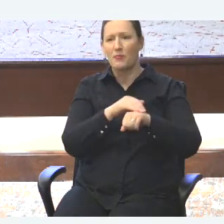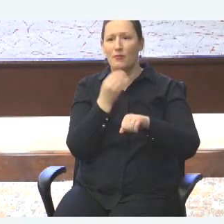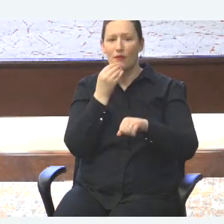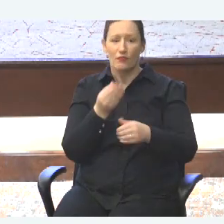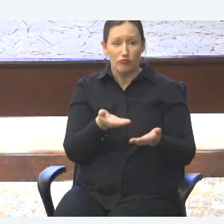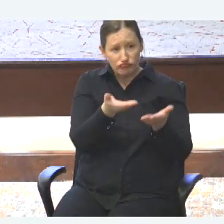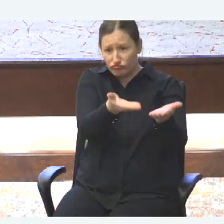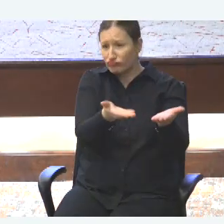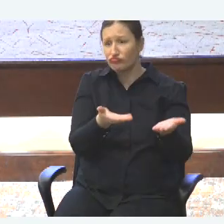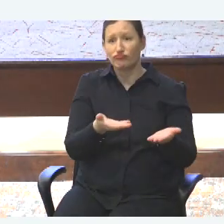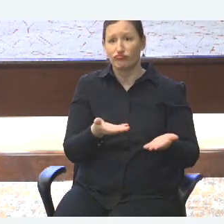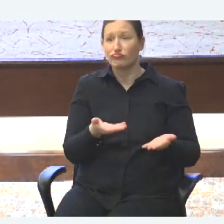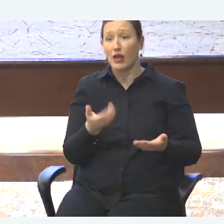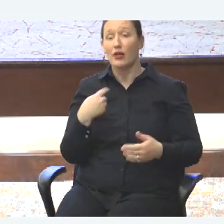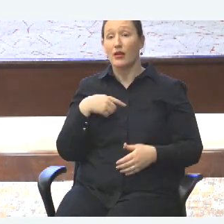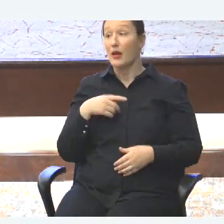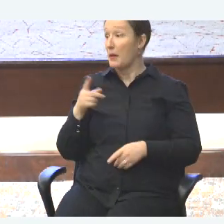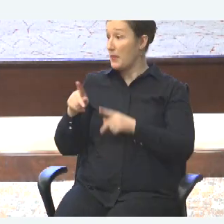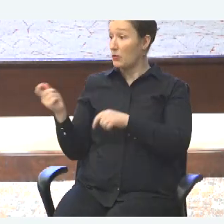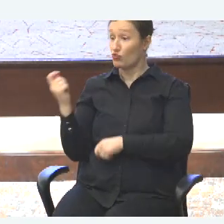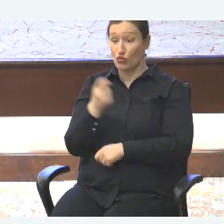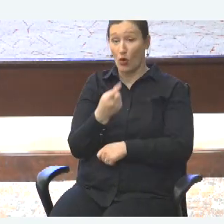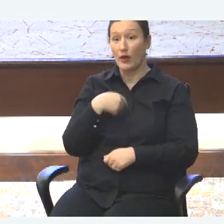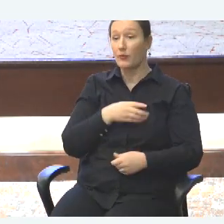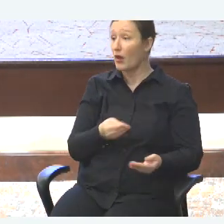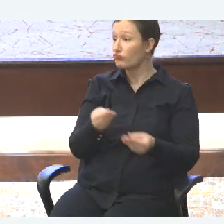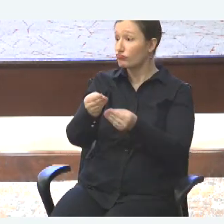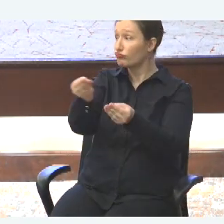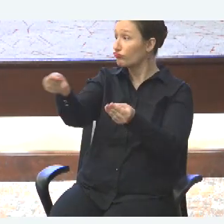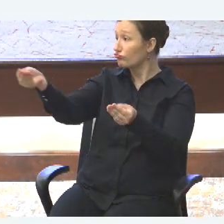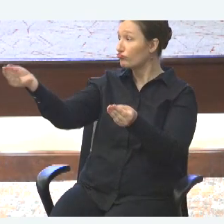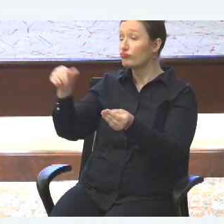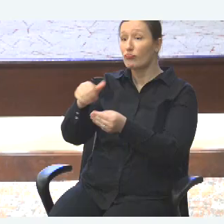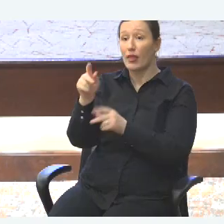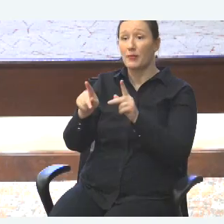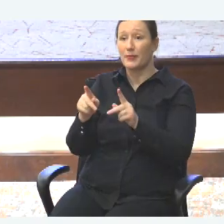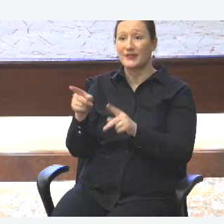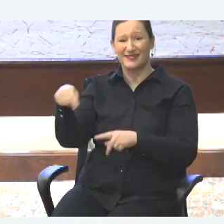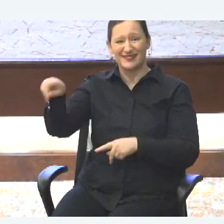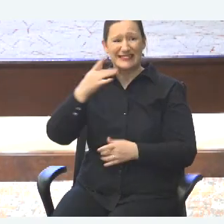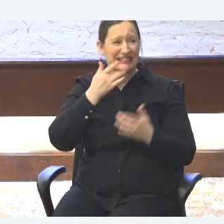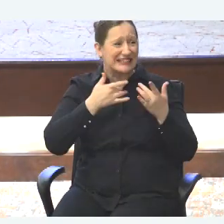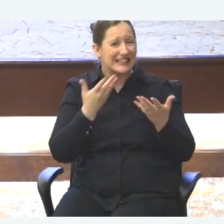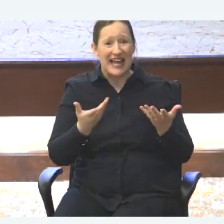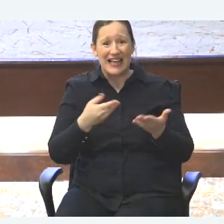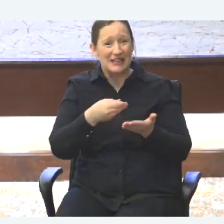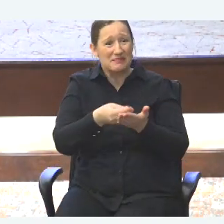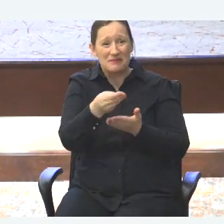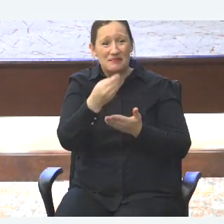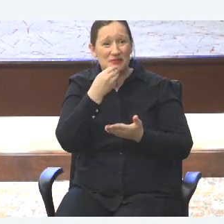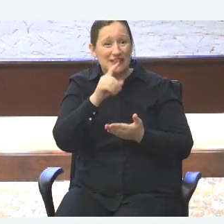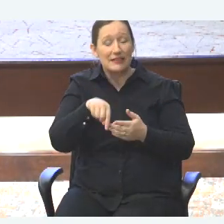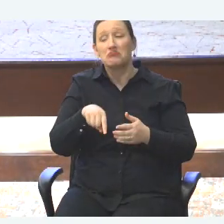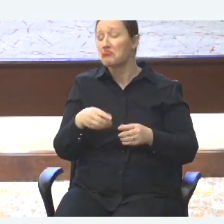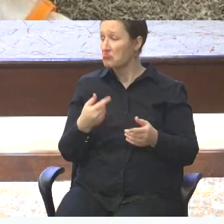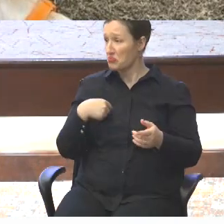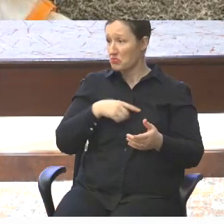of unopened dog or cat food, as there's a significant need for this program in the community, and we want to continue to help.